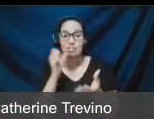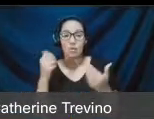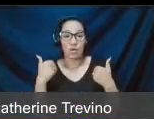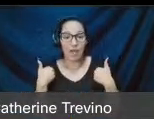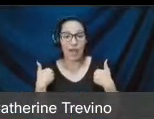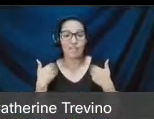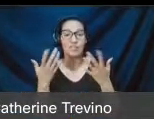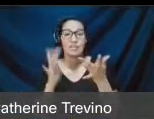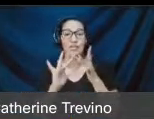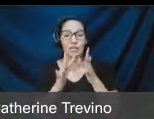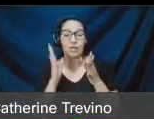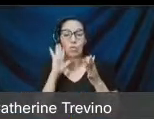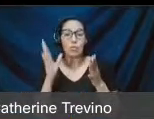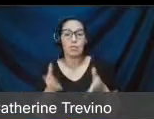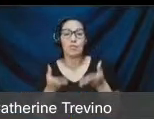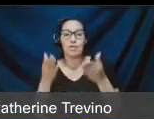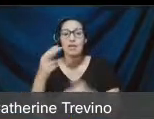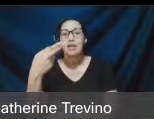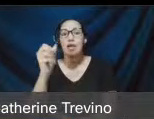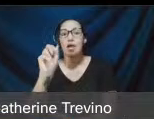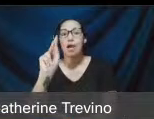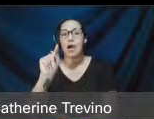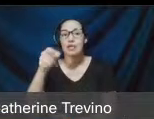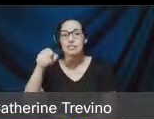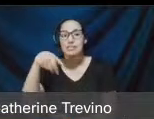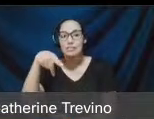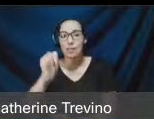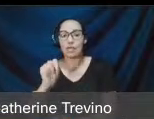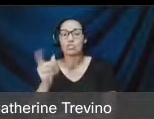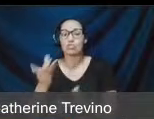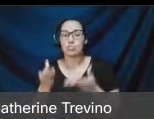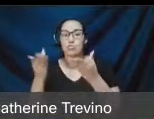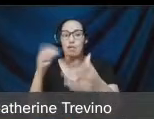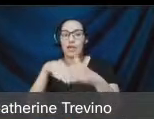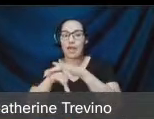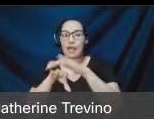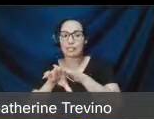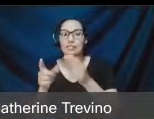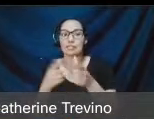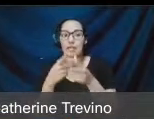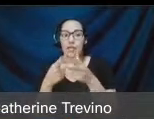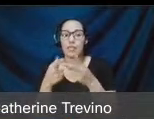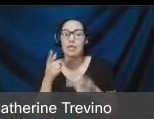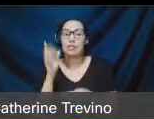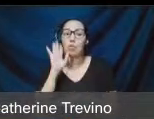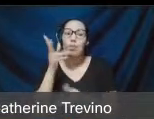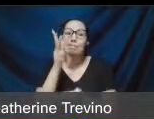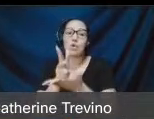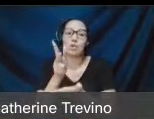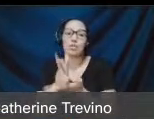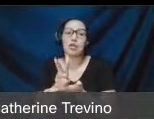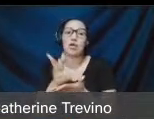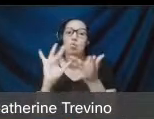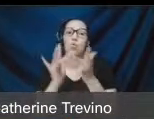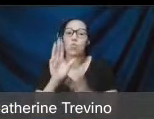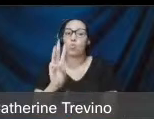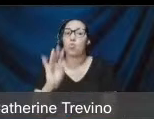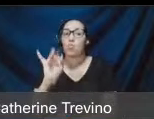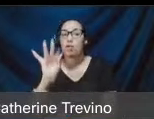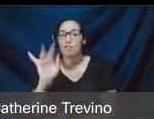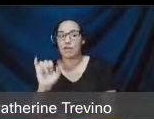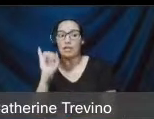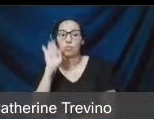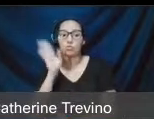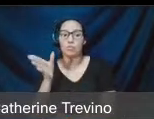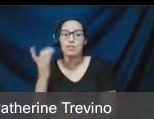to support this access, and a new way of supporting families if needed will be parking lot Wi-Fi that is now available at all four middle